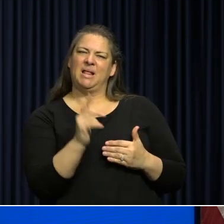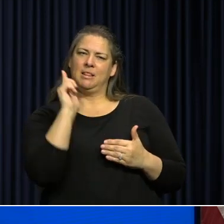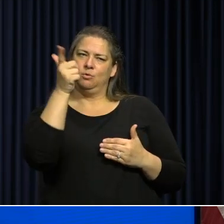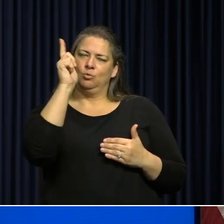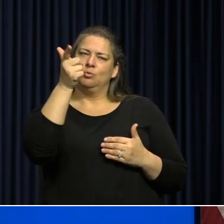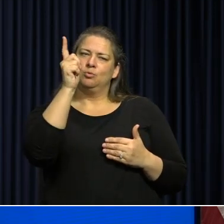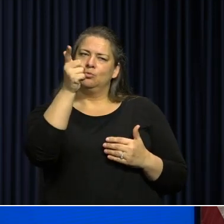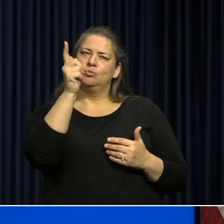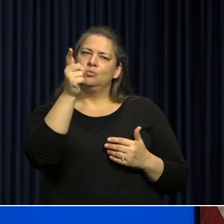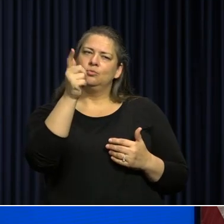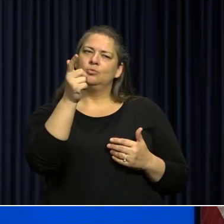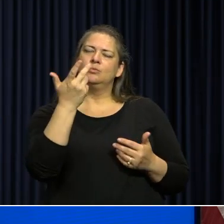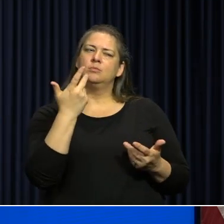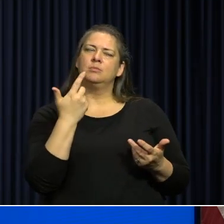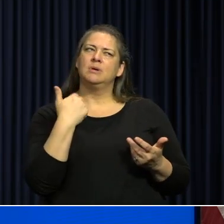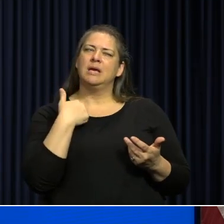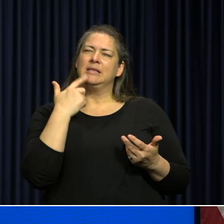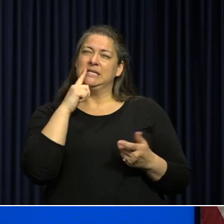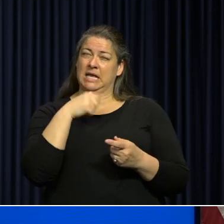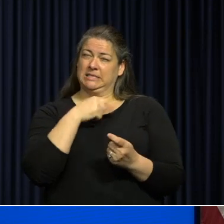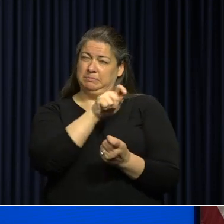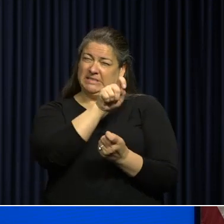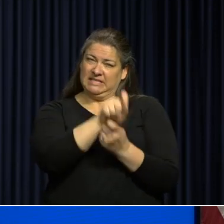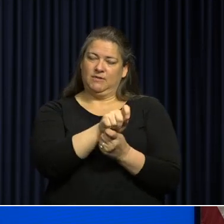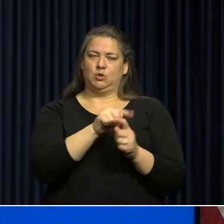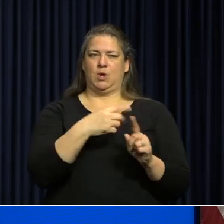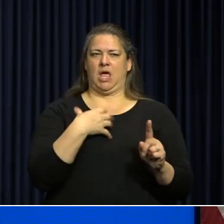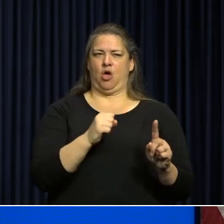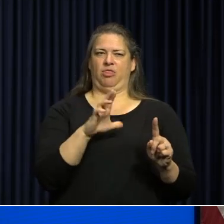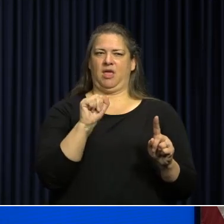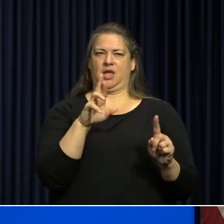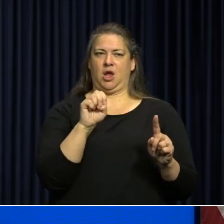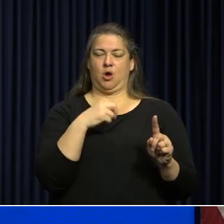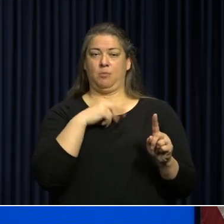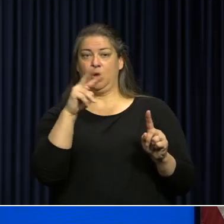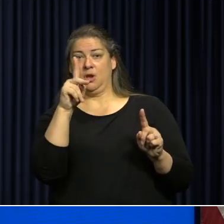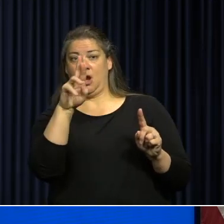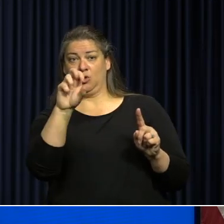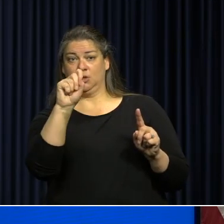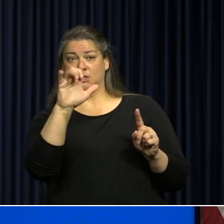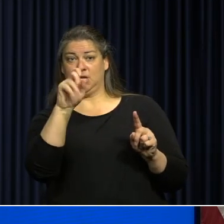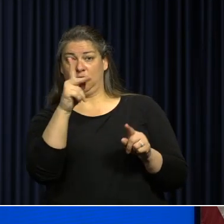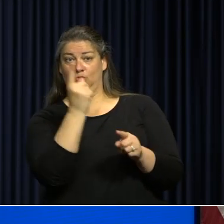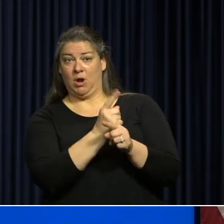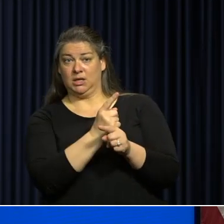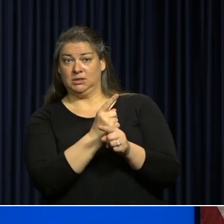later. I think it was very specific to the healthcare industry. I'm looking at Dr. Stack just to confirm.